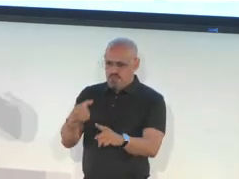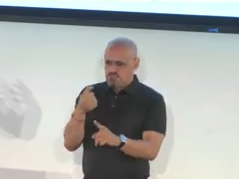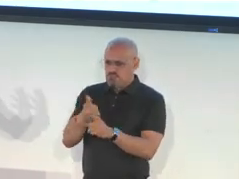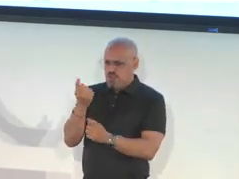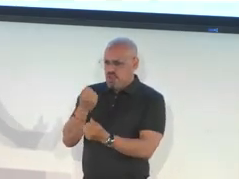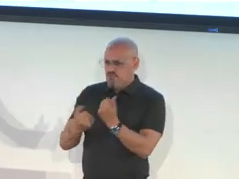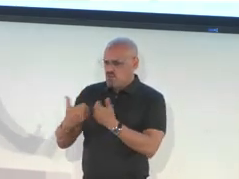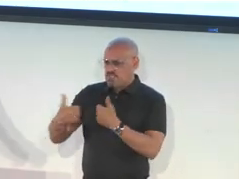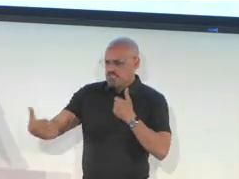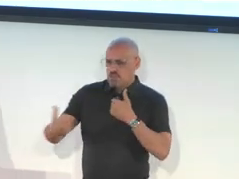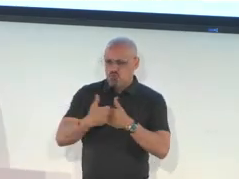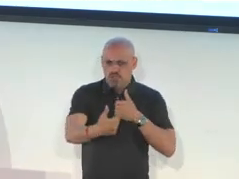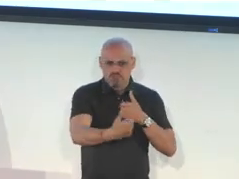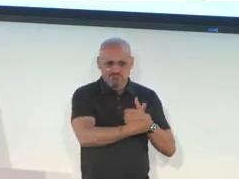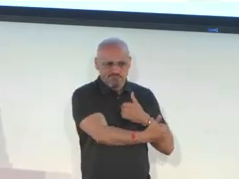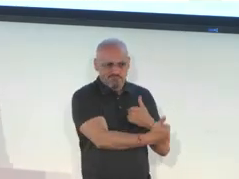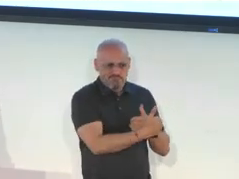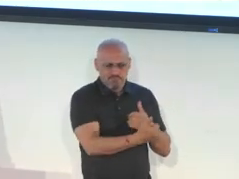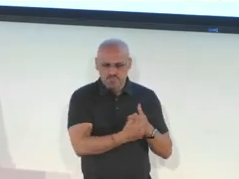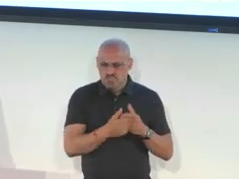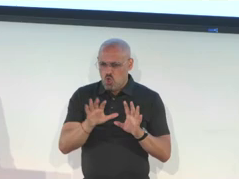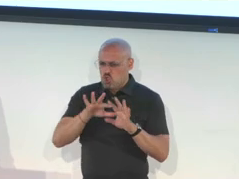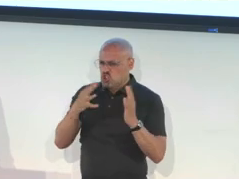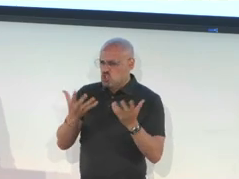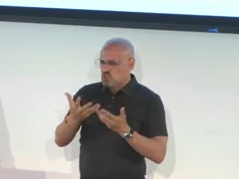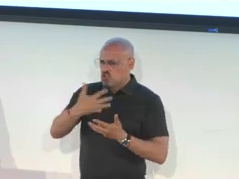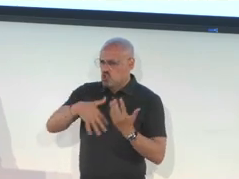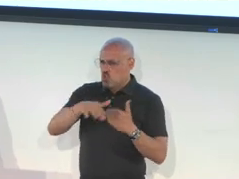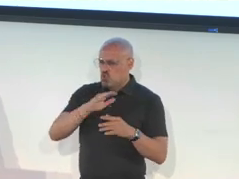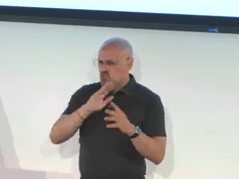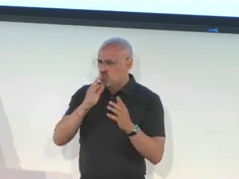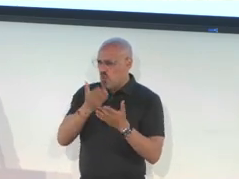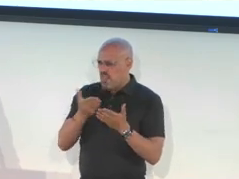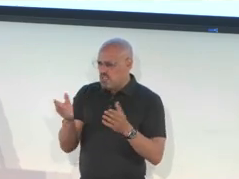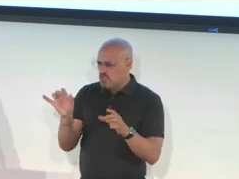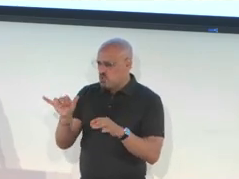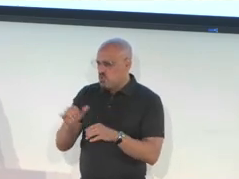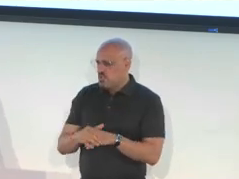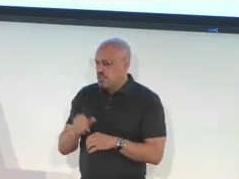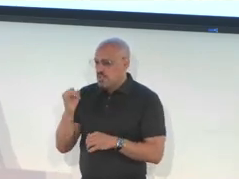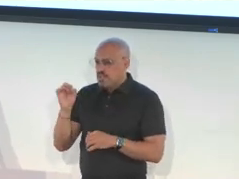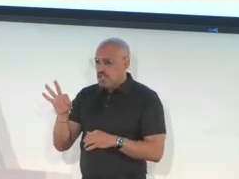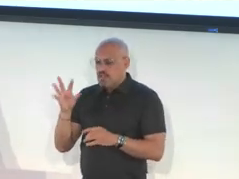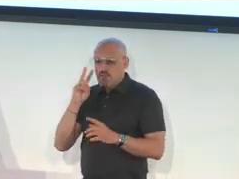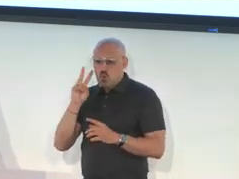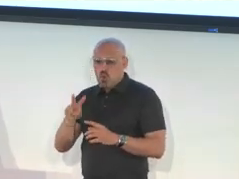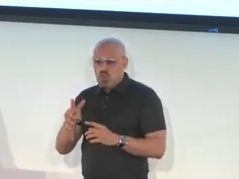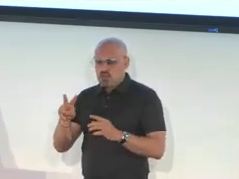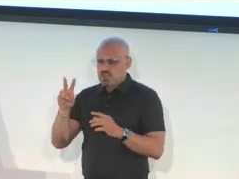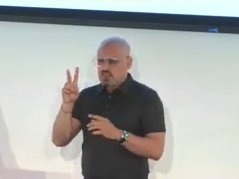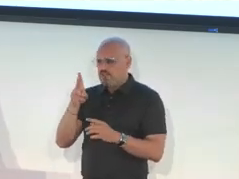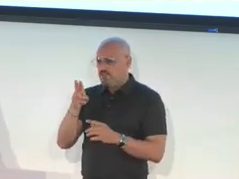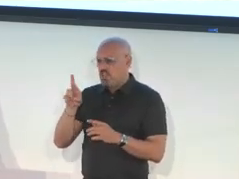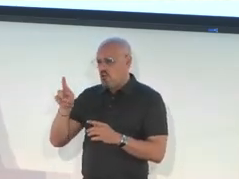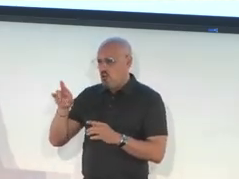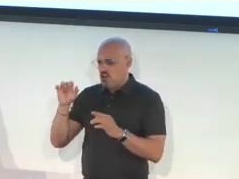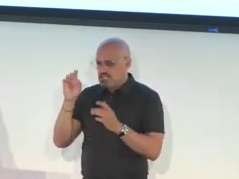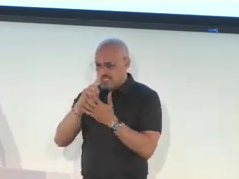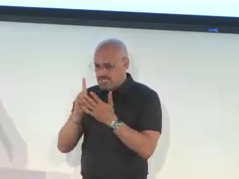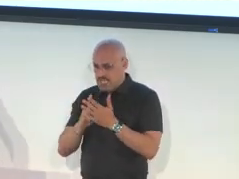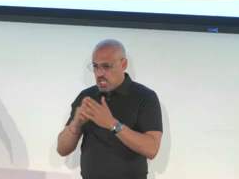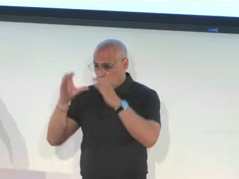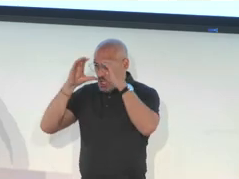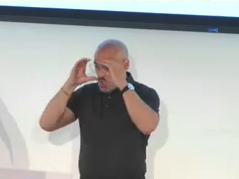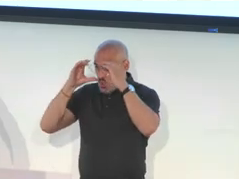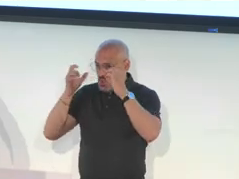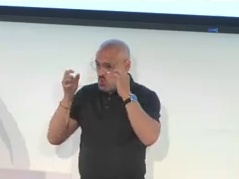separated. So there's social factors. And if we look at even AR design, Google Glass, you know, 10 years ago, although